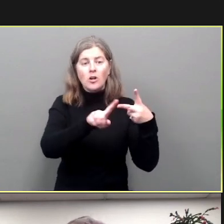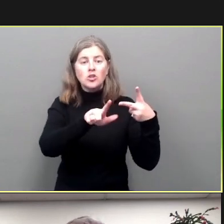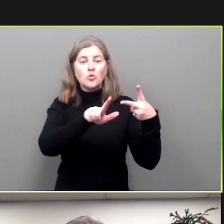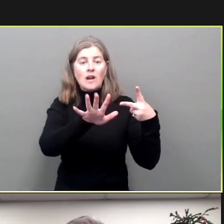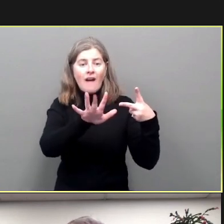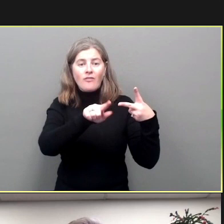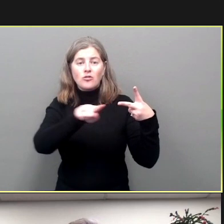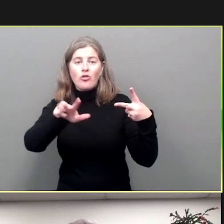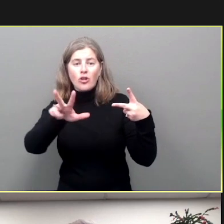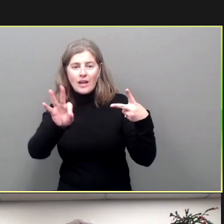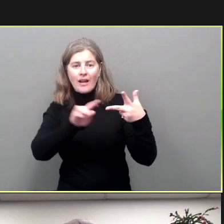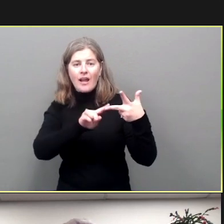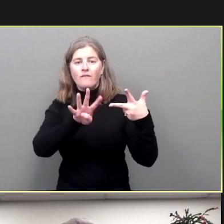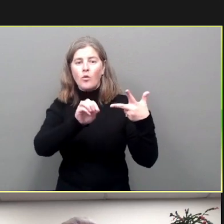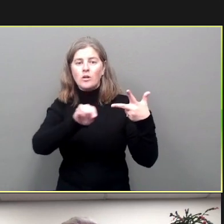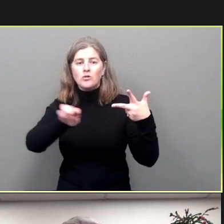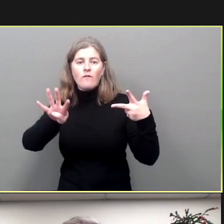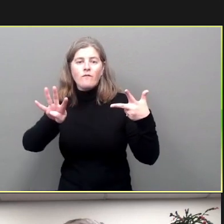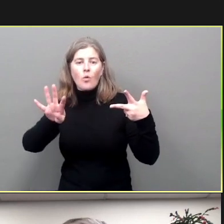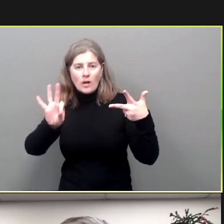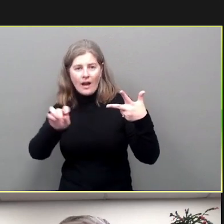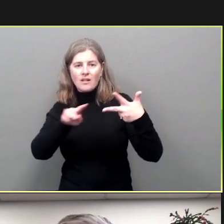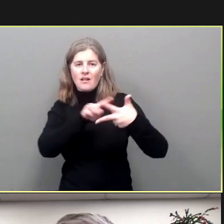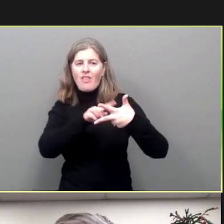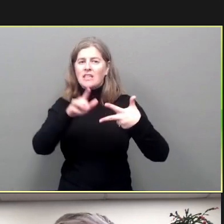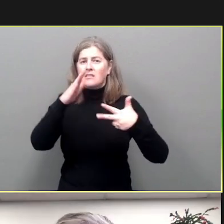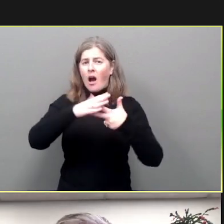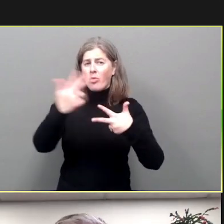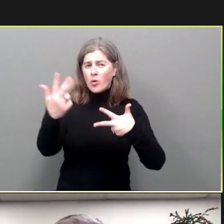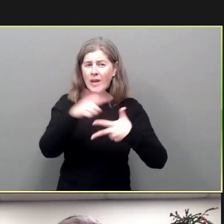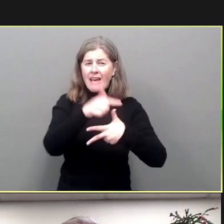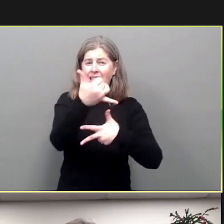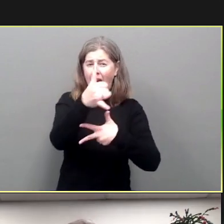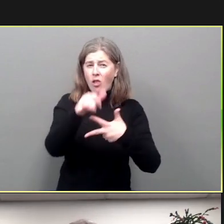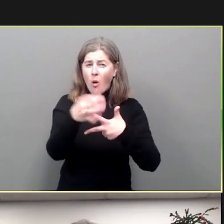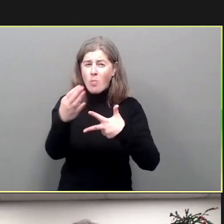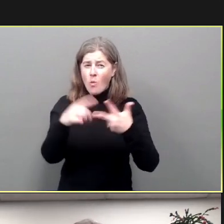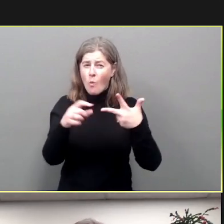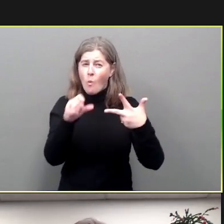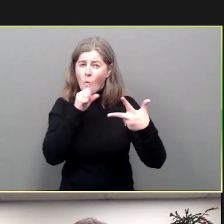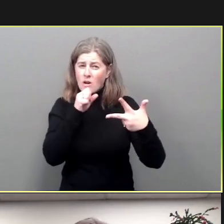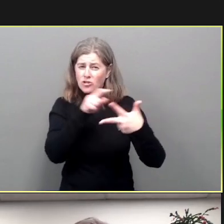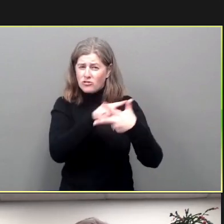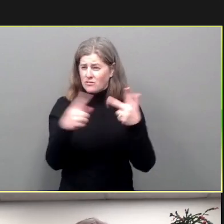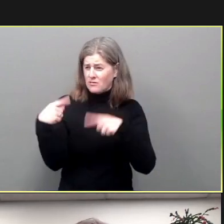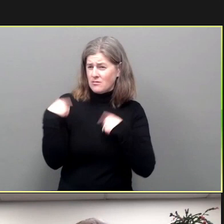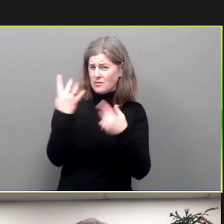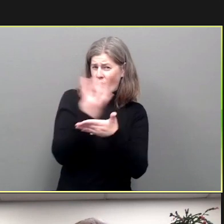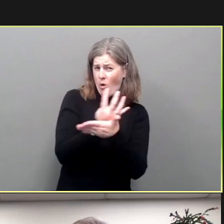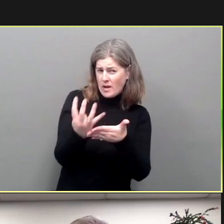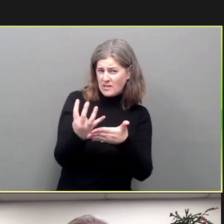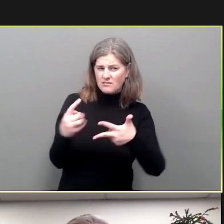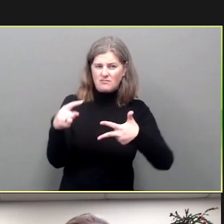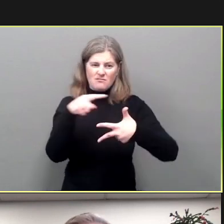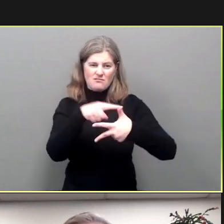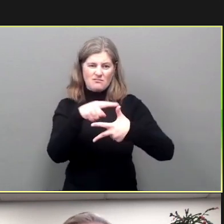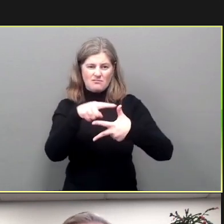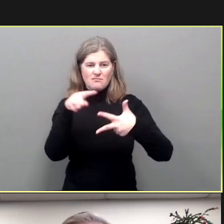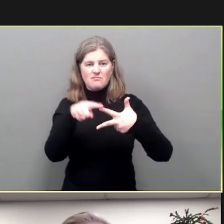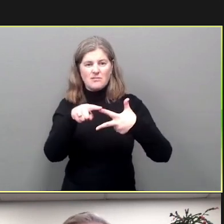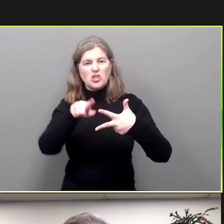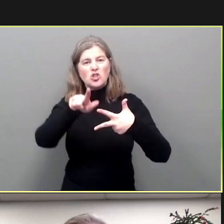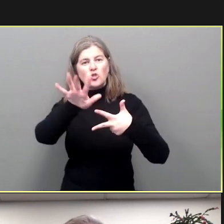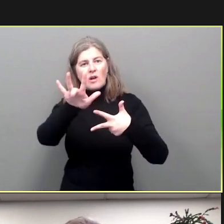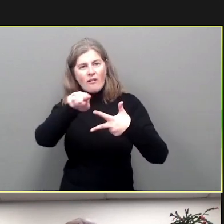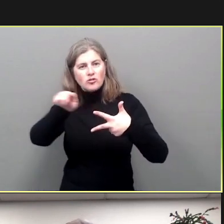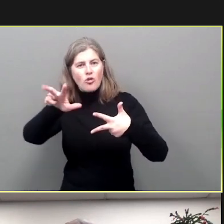to 59 are the top 3 groups of the last 4 weeks. It's been the 25 to 39, the 40 to